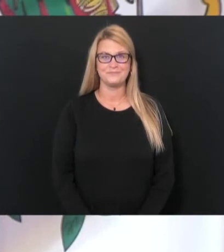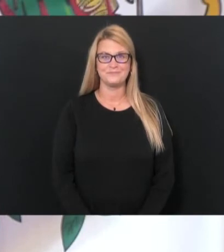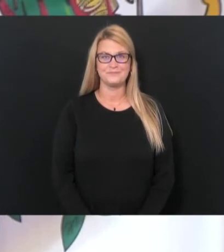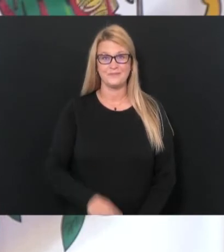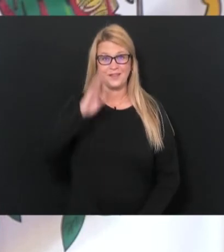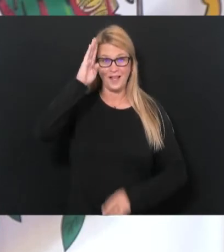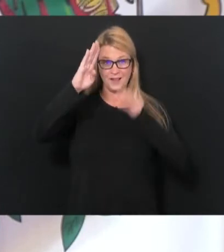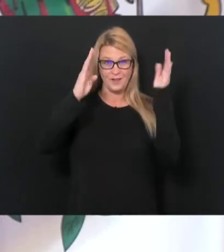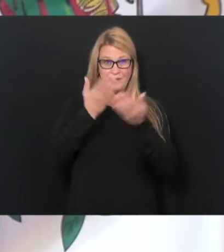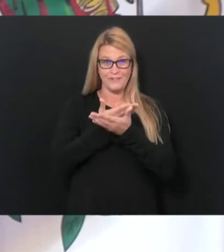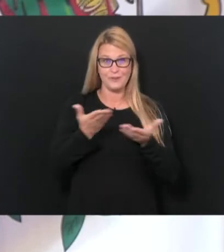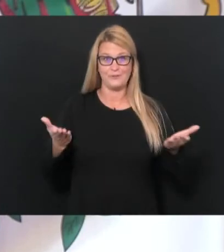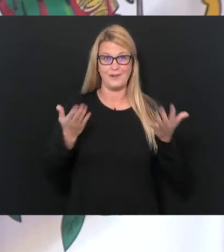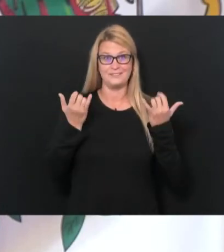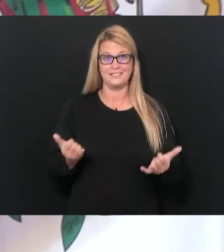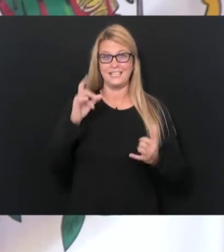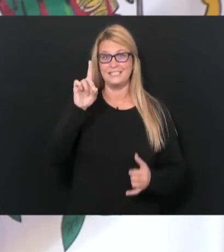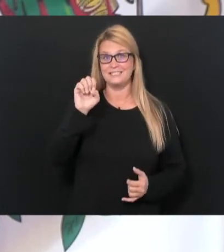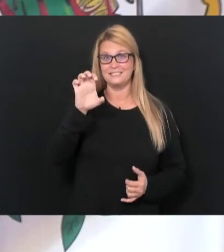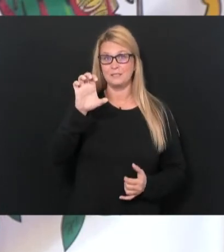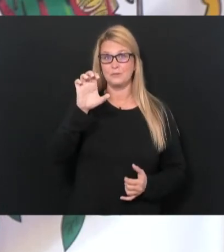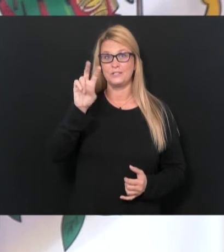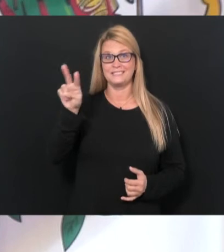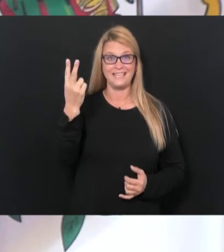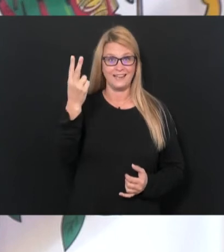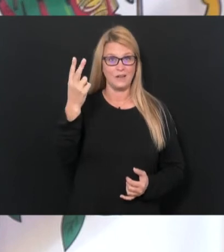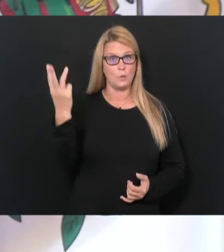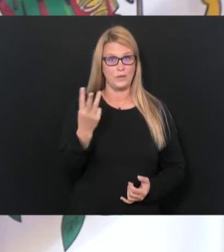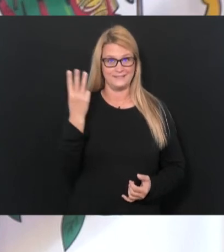Hello, everyone. It's December the 2nd on Wednesday.